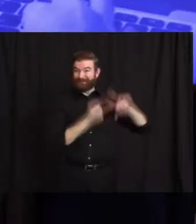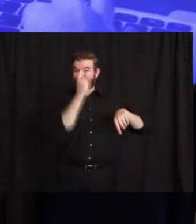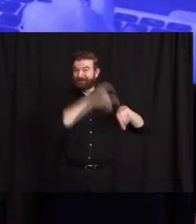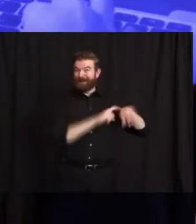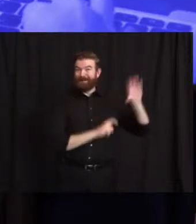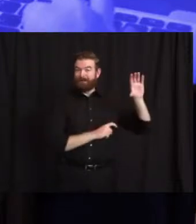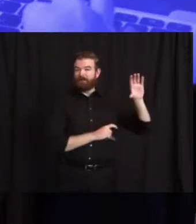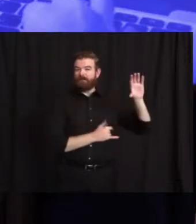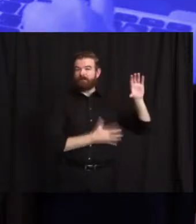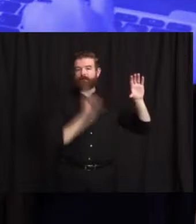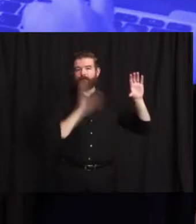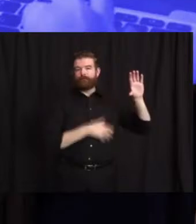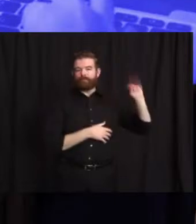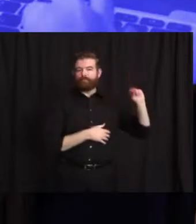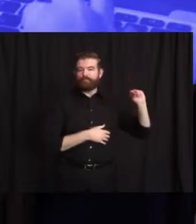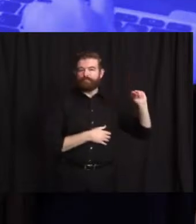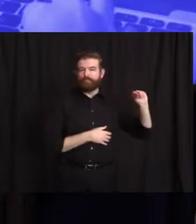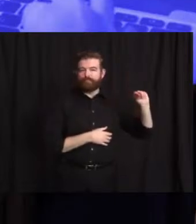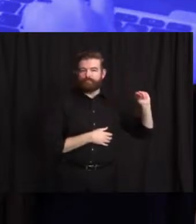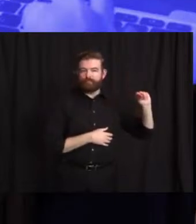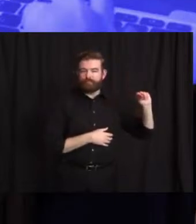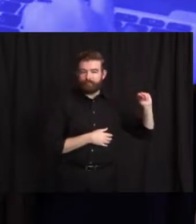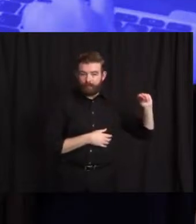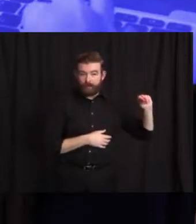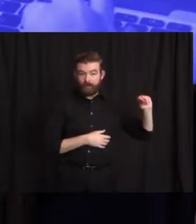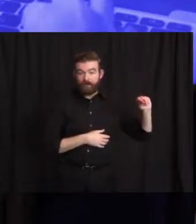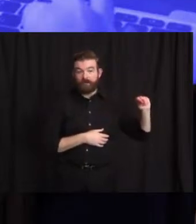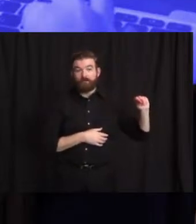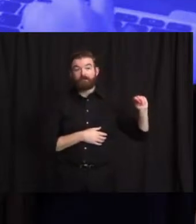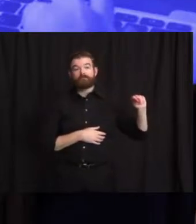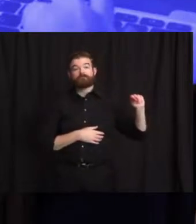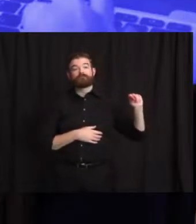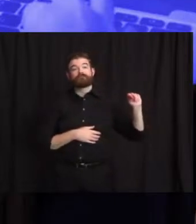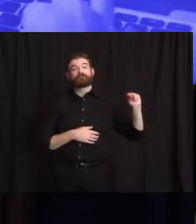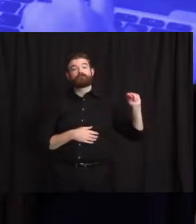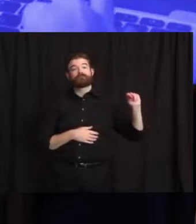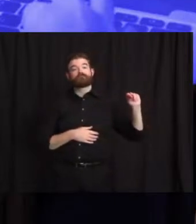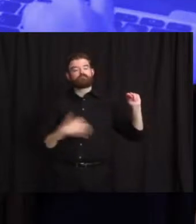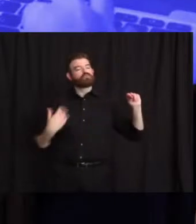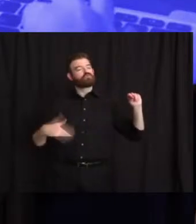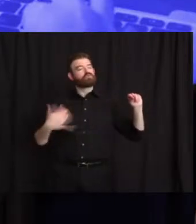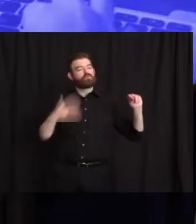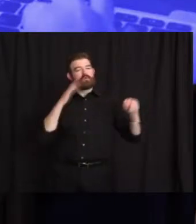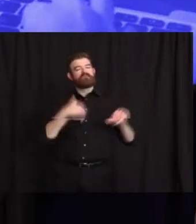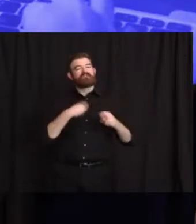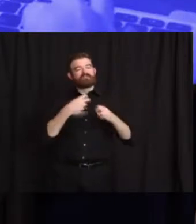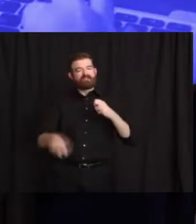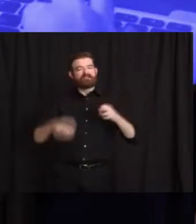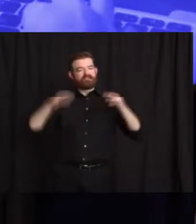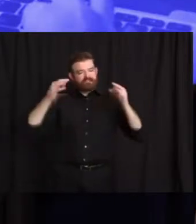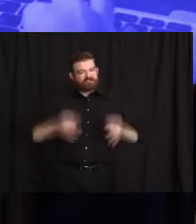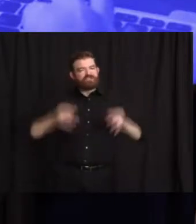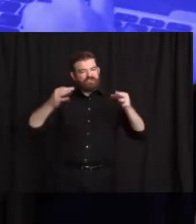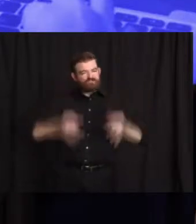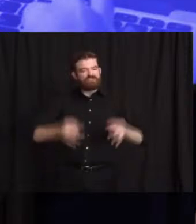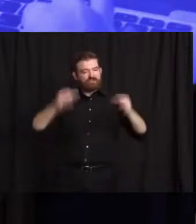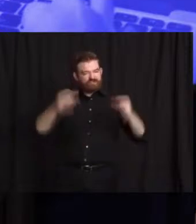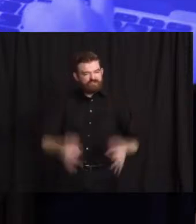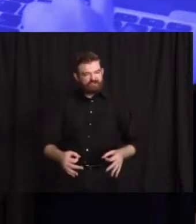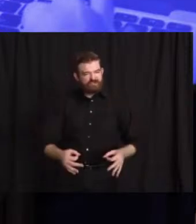underscore that some extremely difficult decisions will have to be made in the weeks and months ahead decisions no one wants to